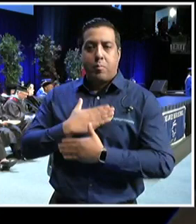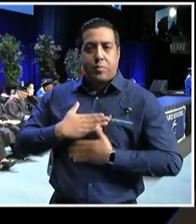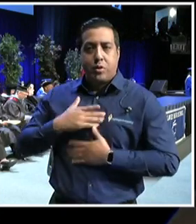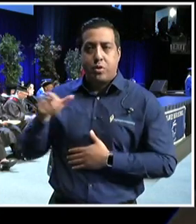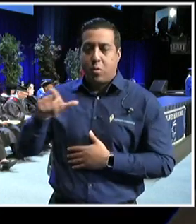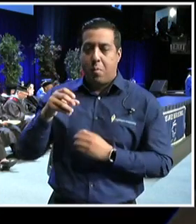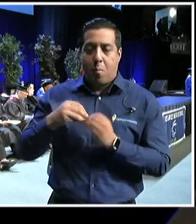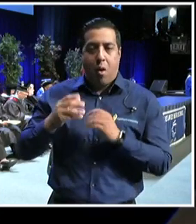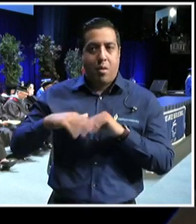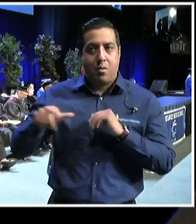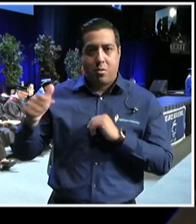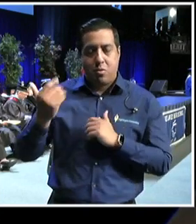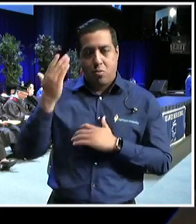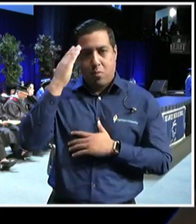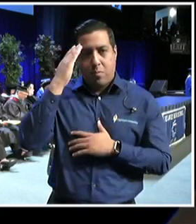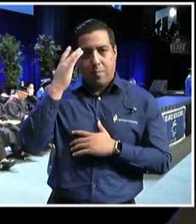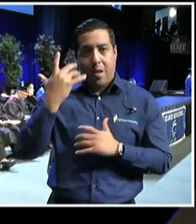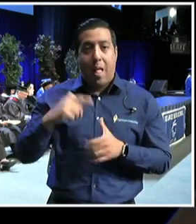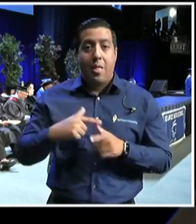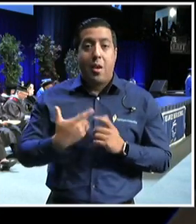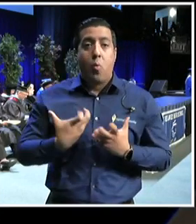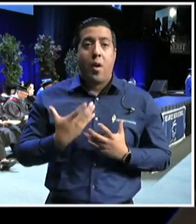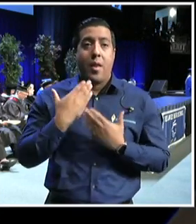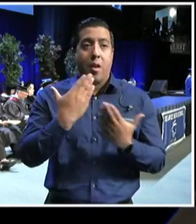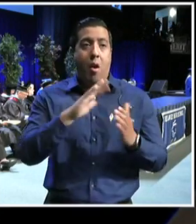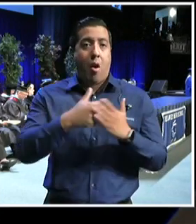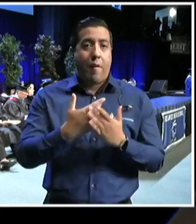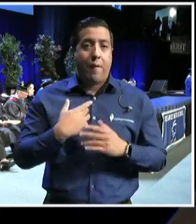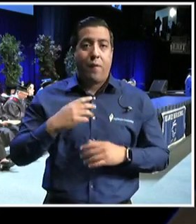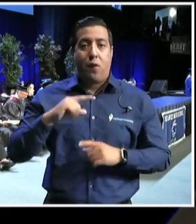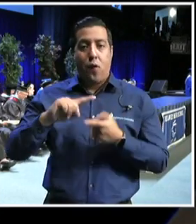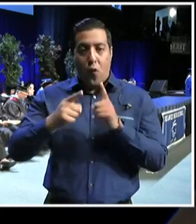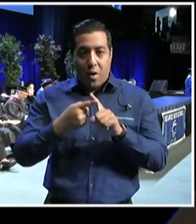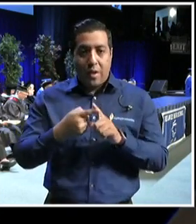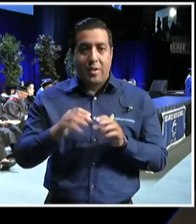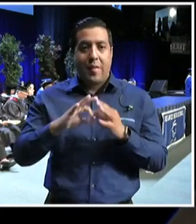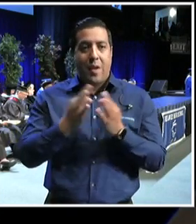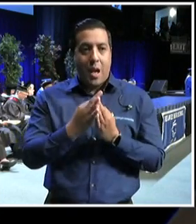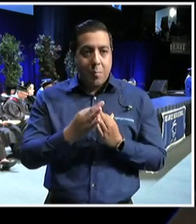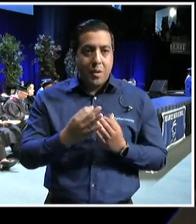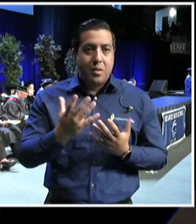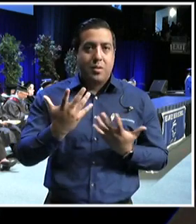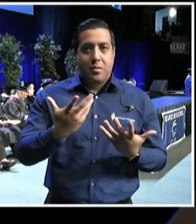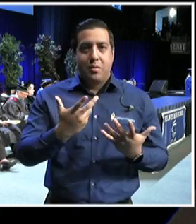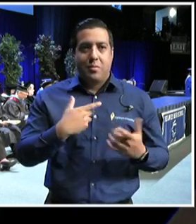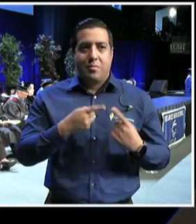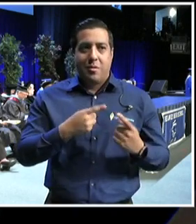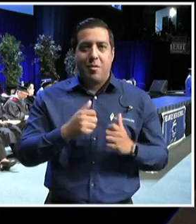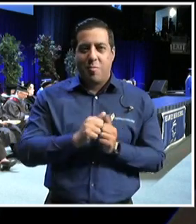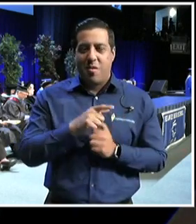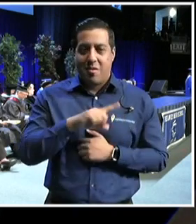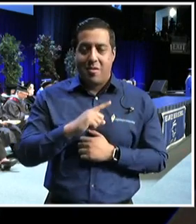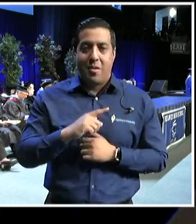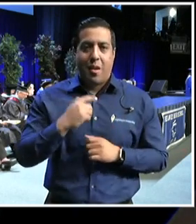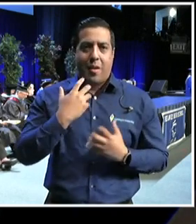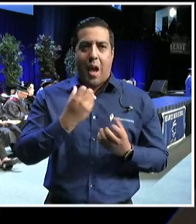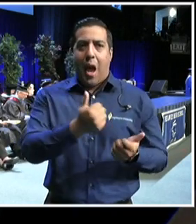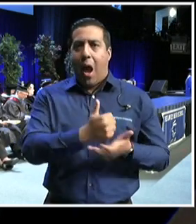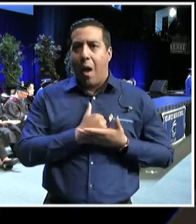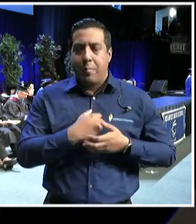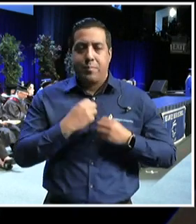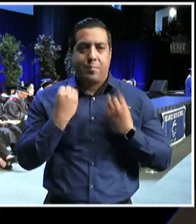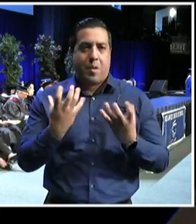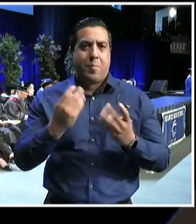know. Furthermore, I'd like to give thanks to my friends and family for putting up with me and helping me in a million and one ways, and to